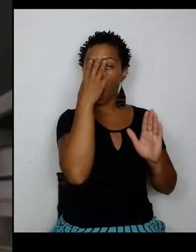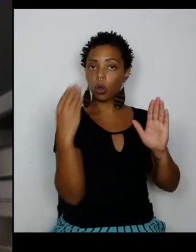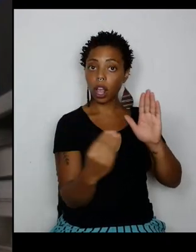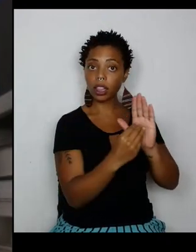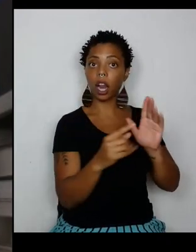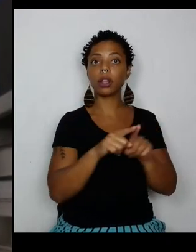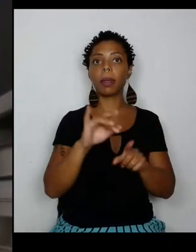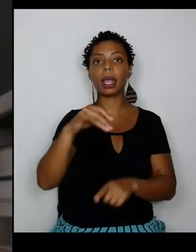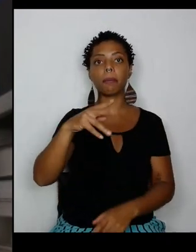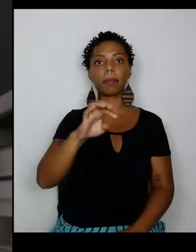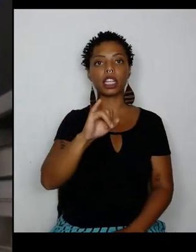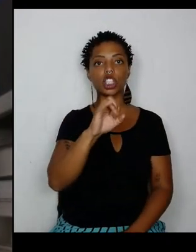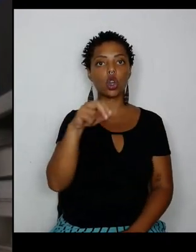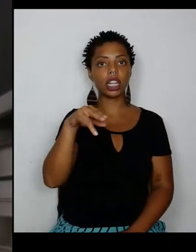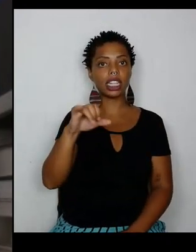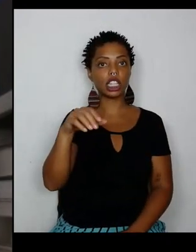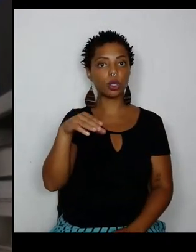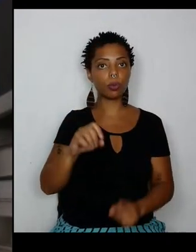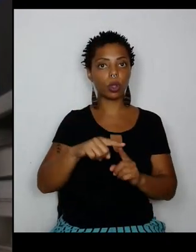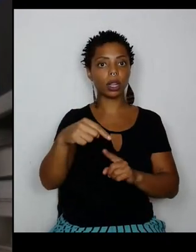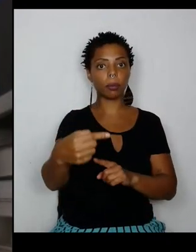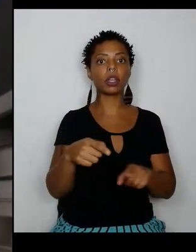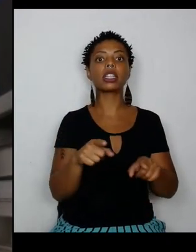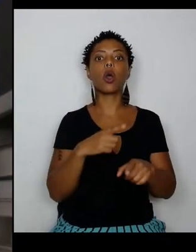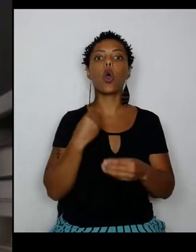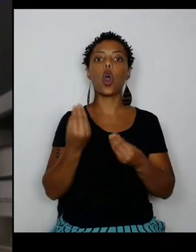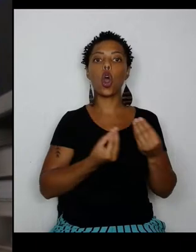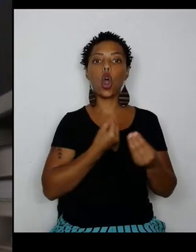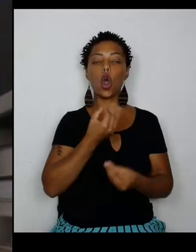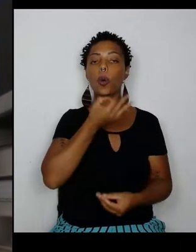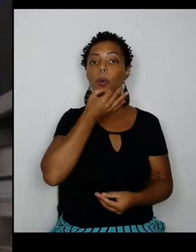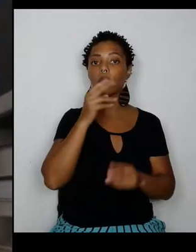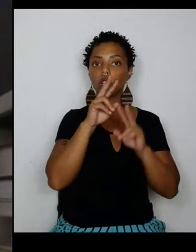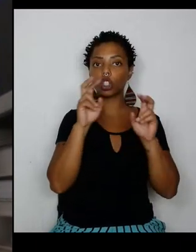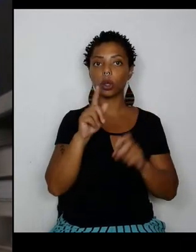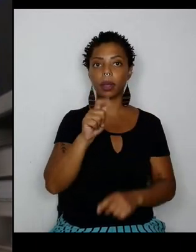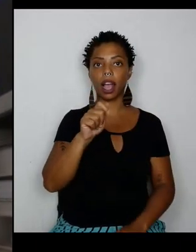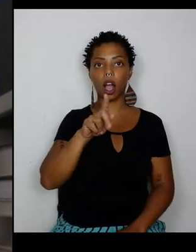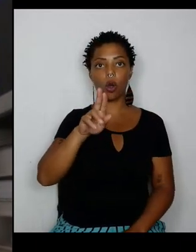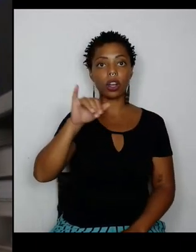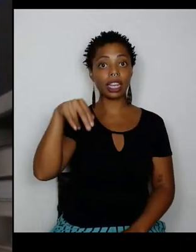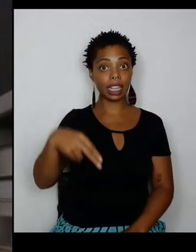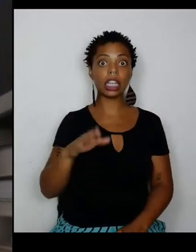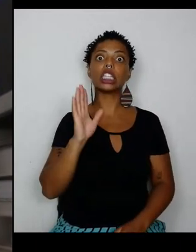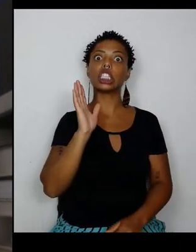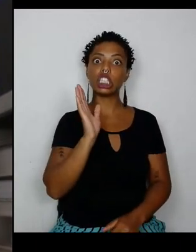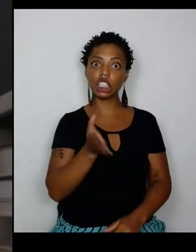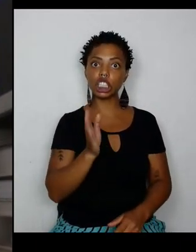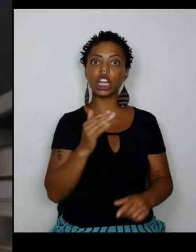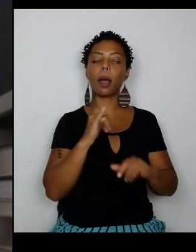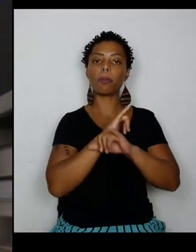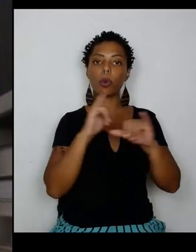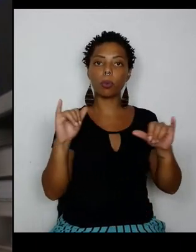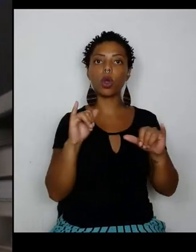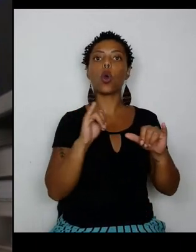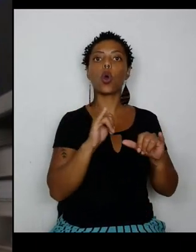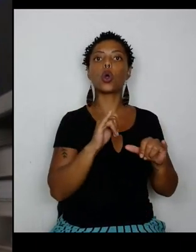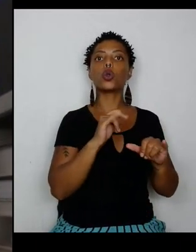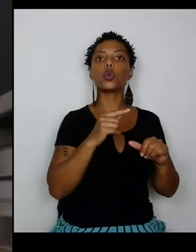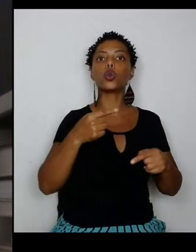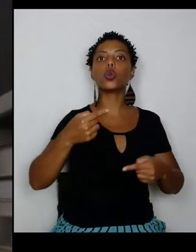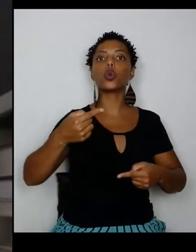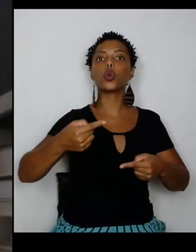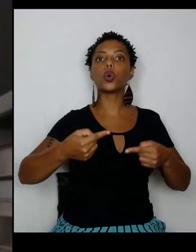post-impressionism and self-portraiture her research on paul gagan's self-portraits appears in gogan's